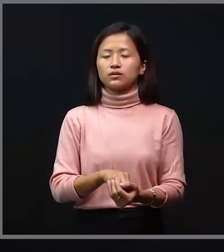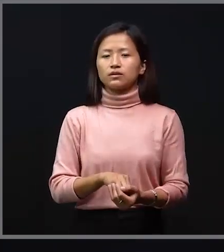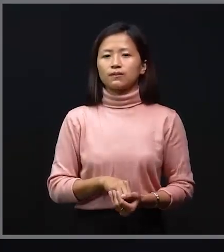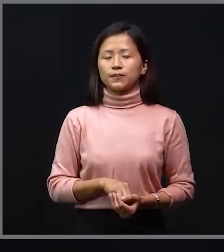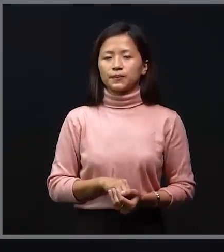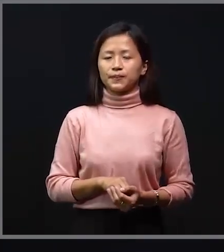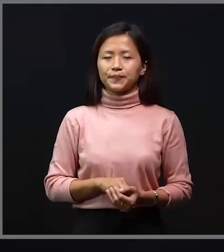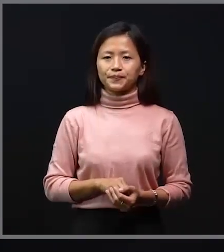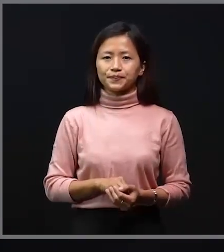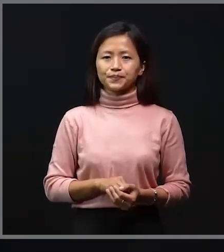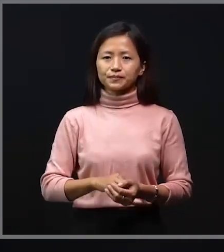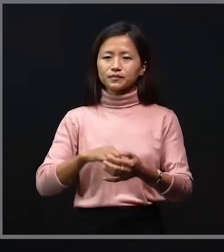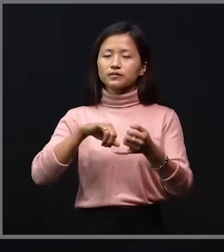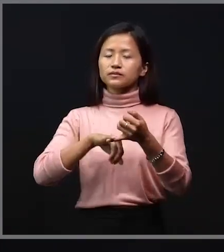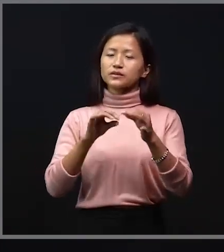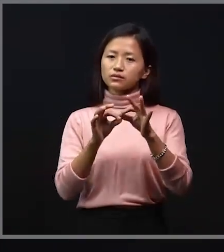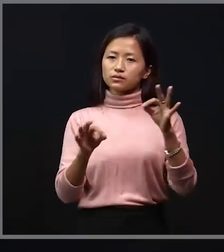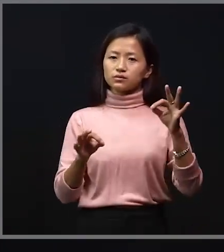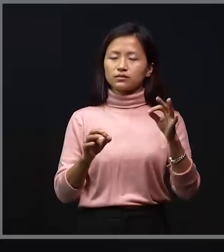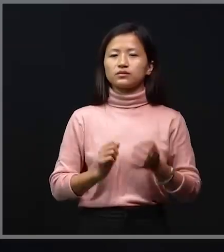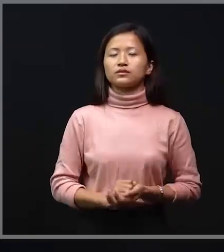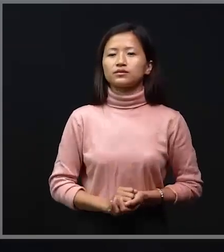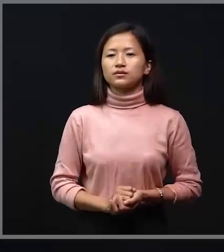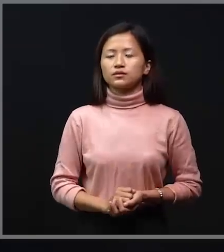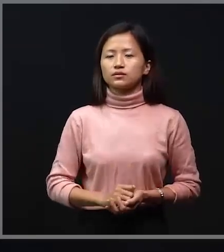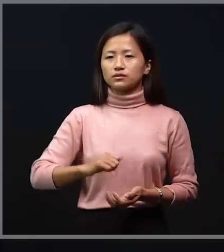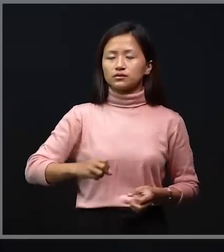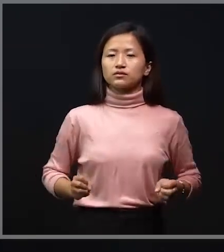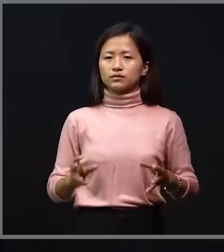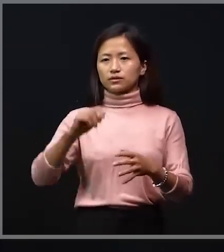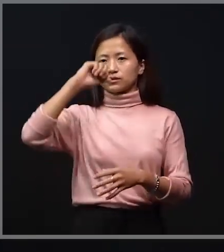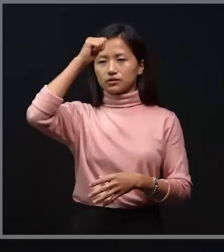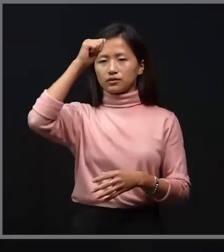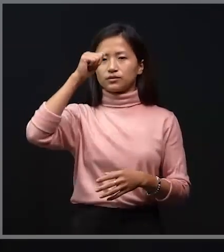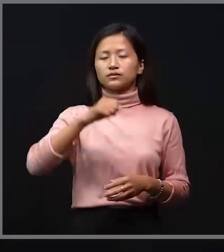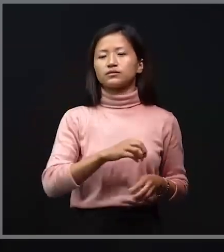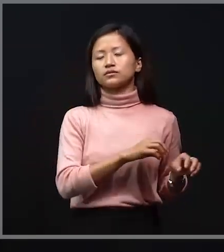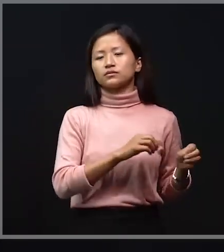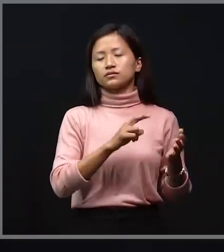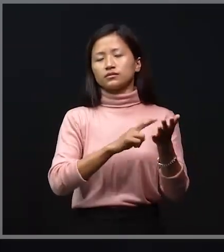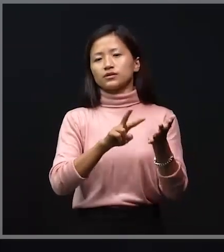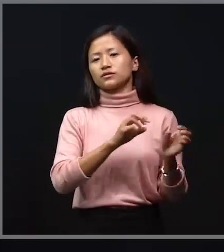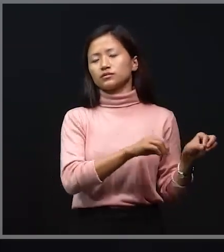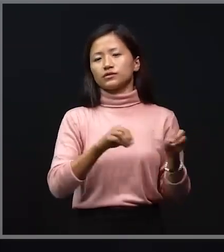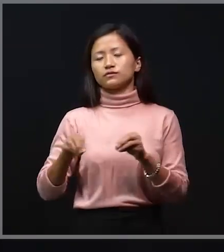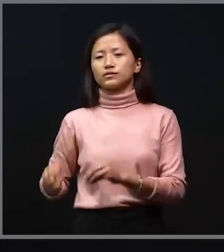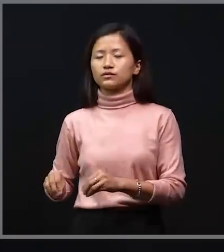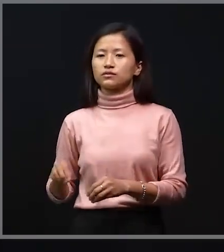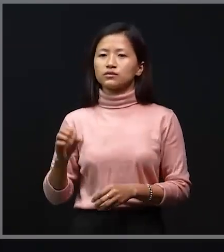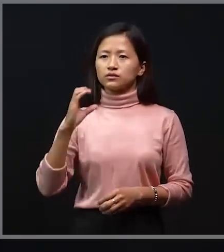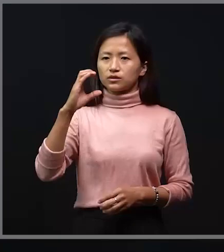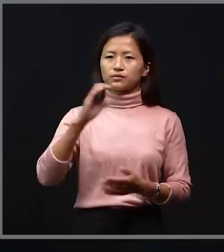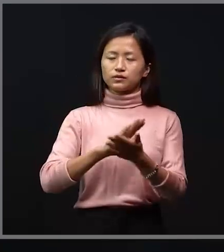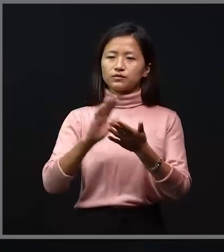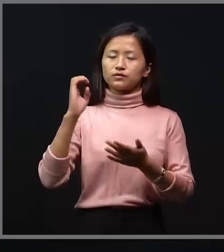the summary again. So we started with the Indian national movement, that is your chapter 4. Okay, here